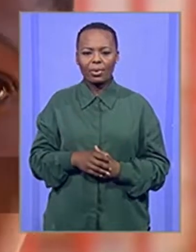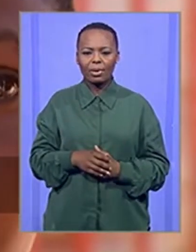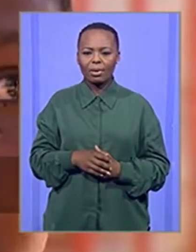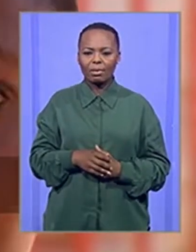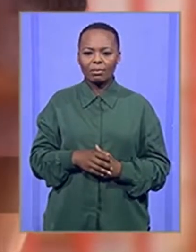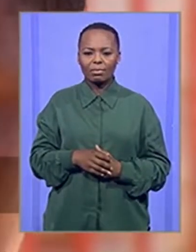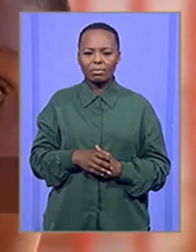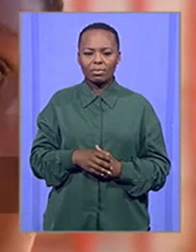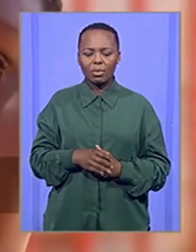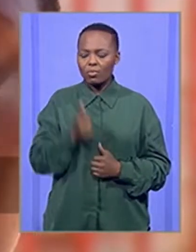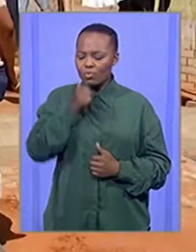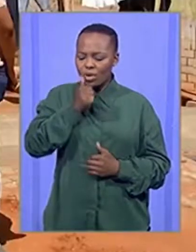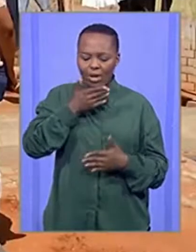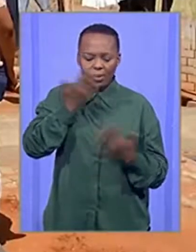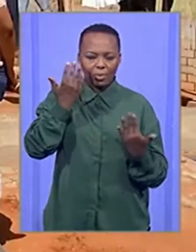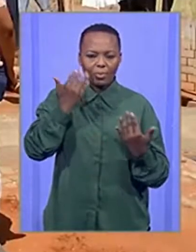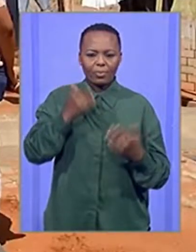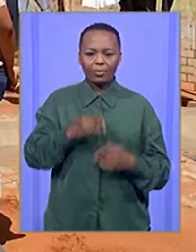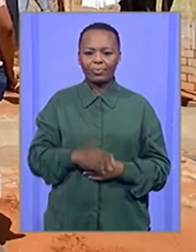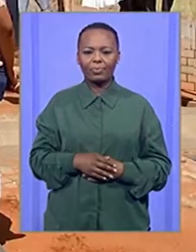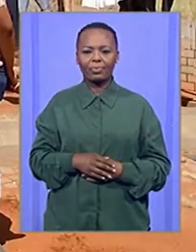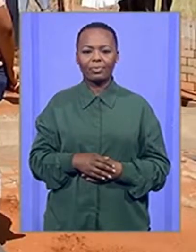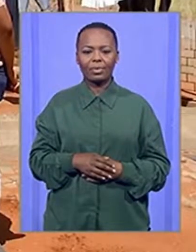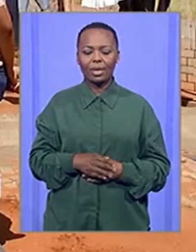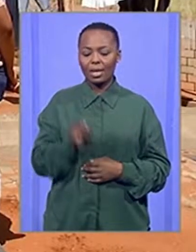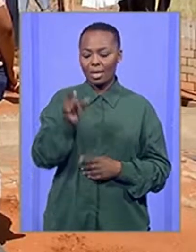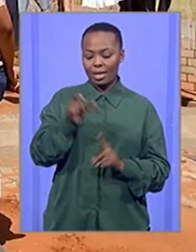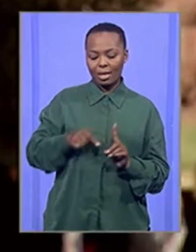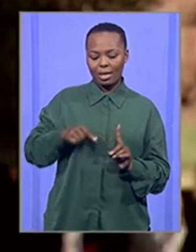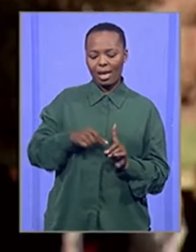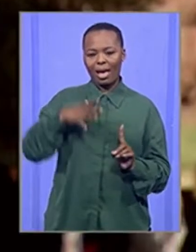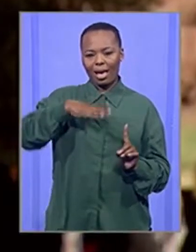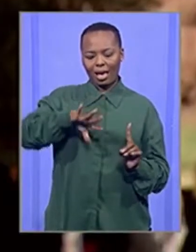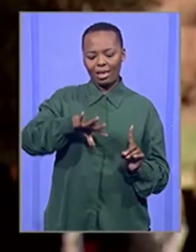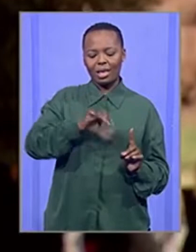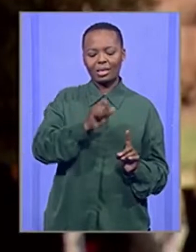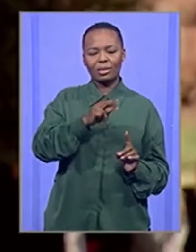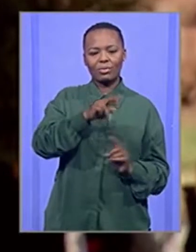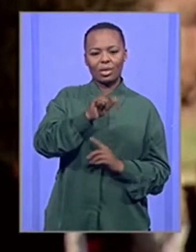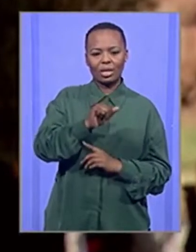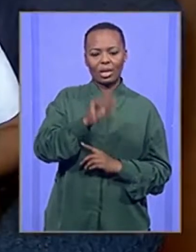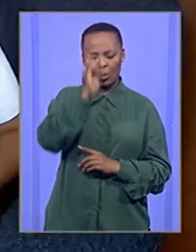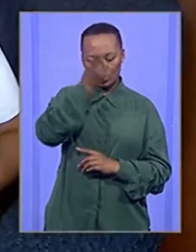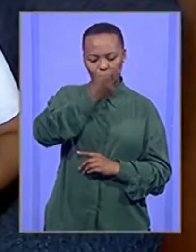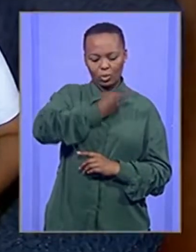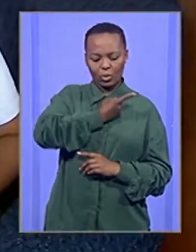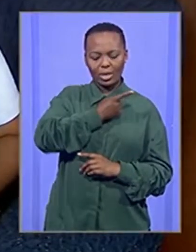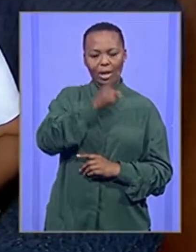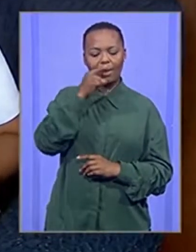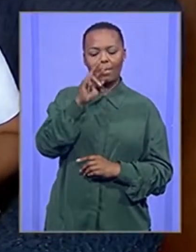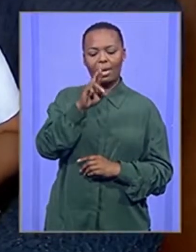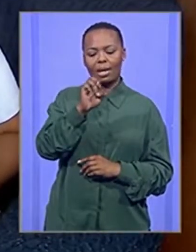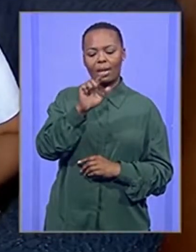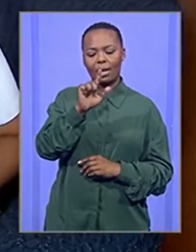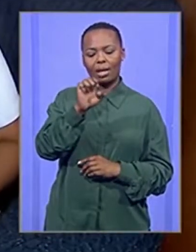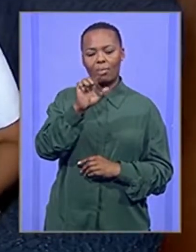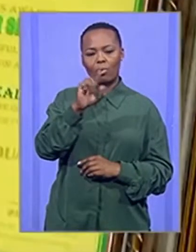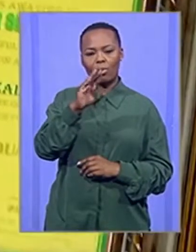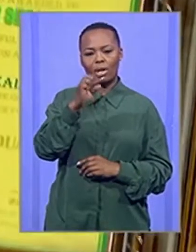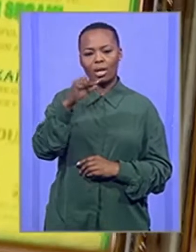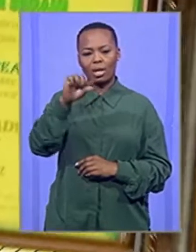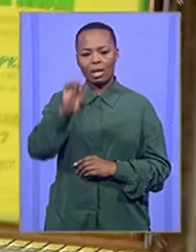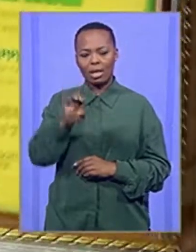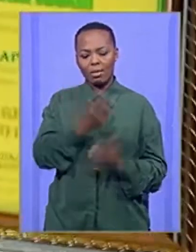Total ga go monate. Sherina Segami le yena o sallela morwedi wa gagwe re lebogile yo a ilego a timelela ka